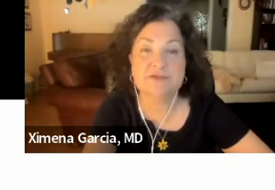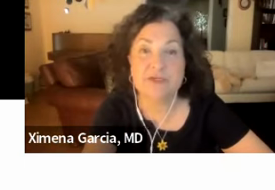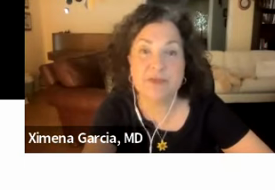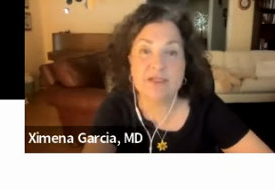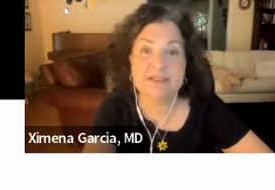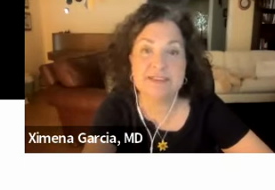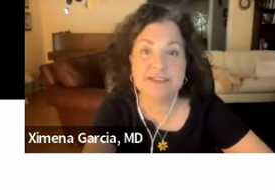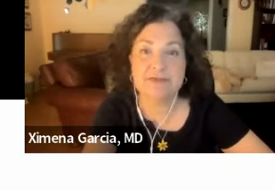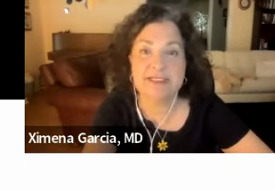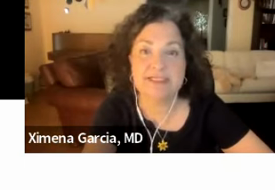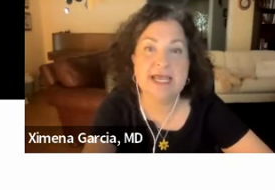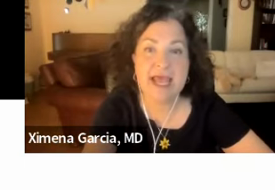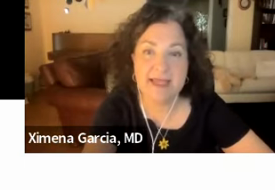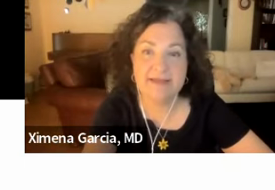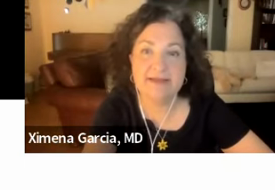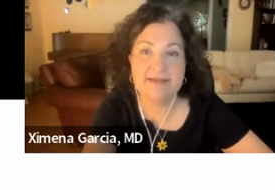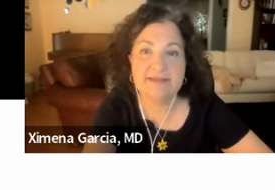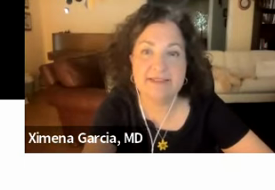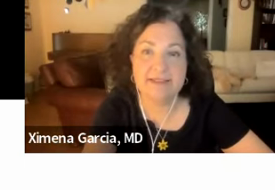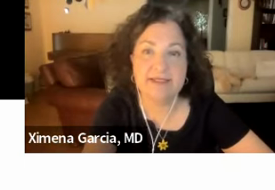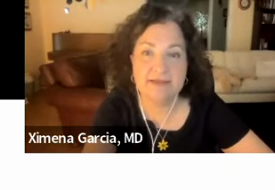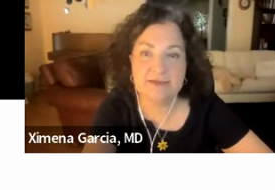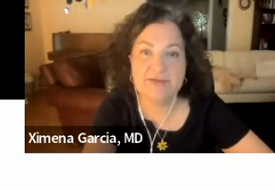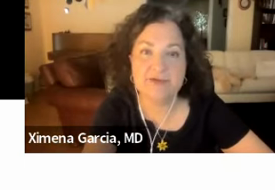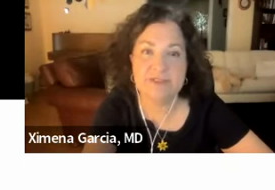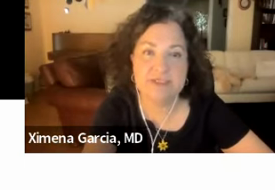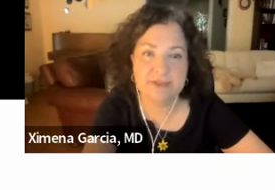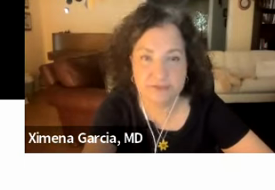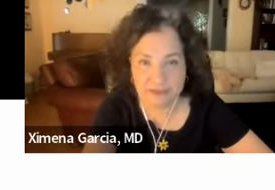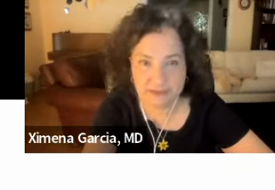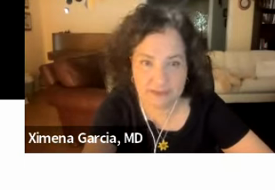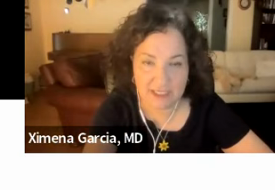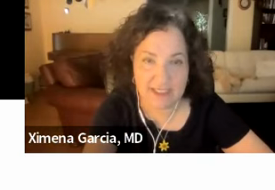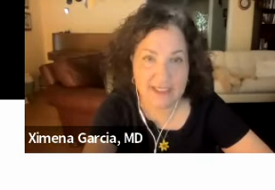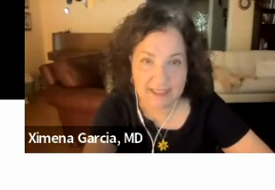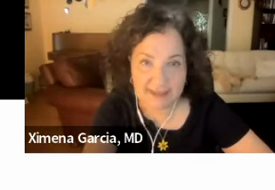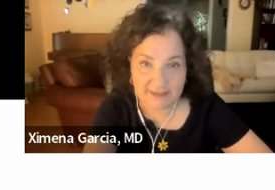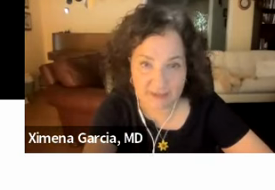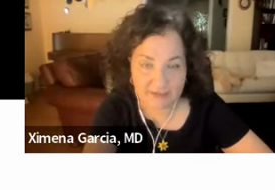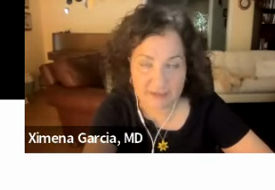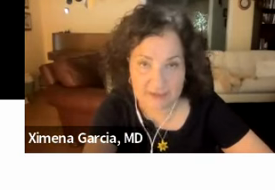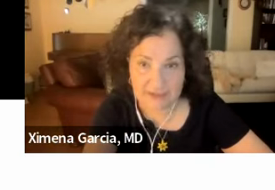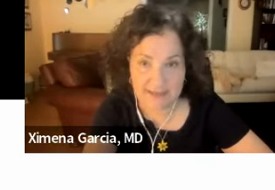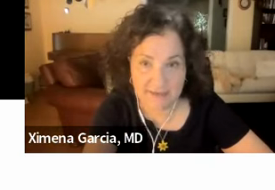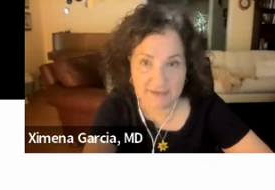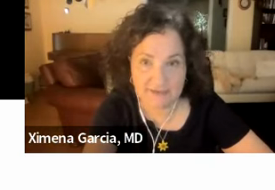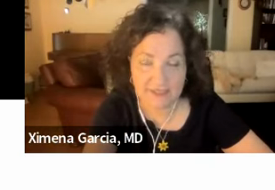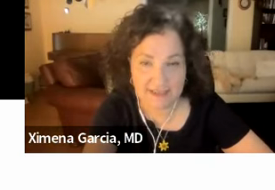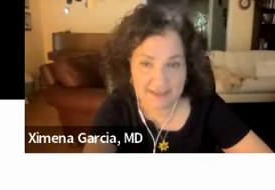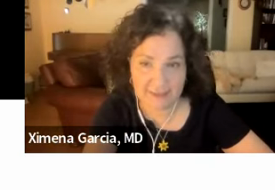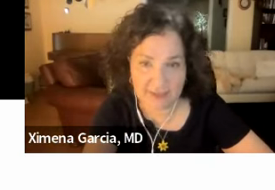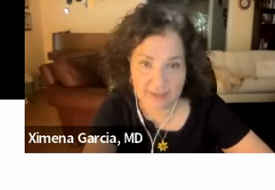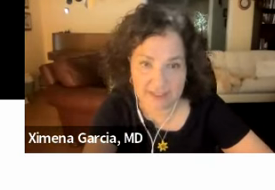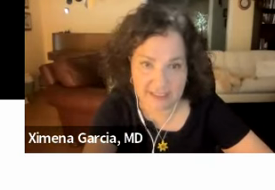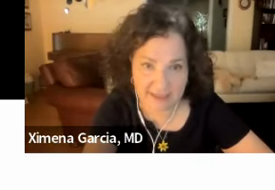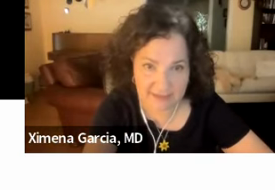history of drug policy in the US, and the ethics and history of human subject research. He spent 12 years at the University of